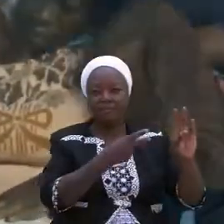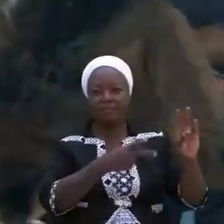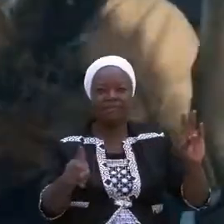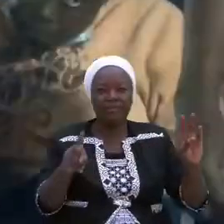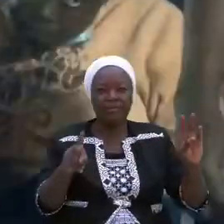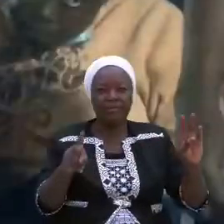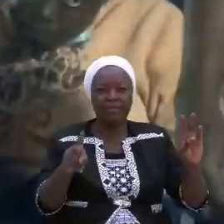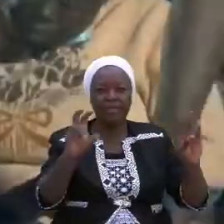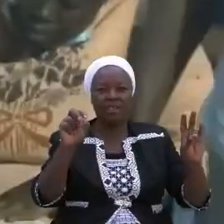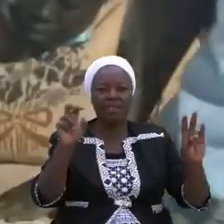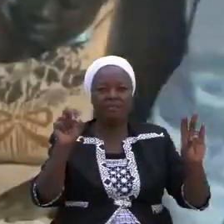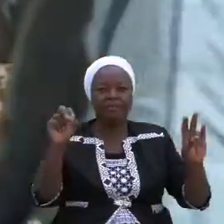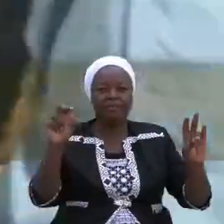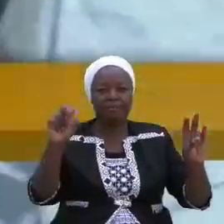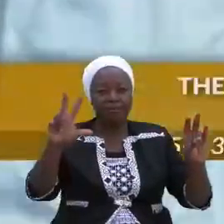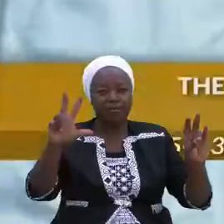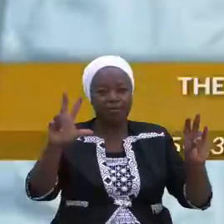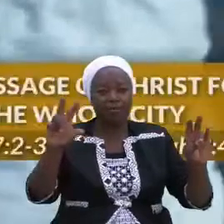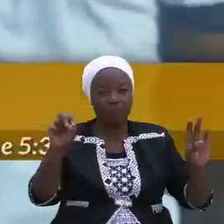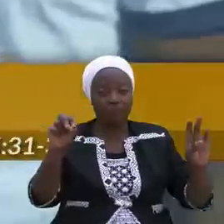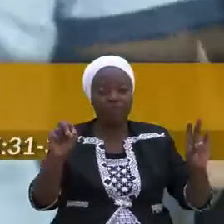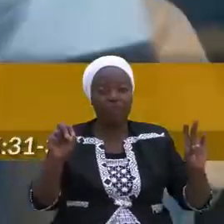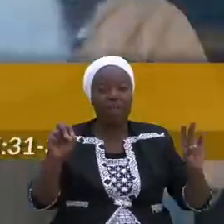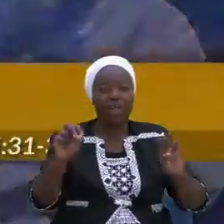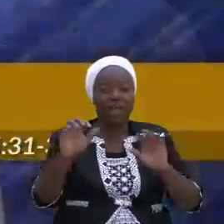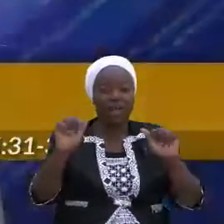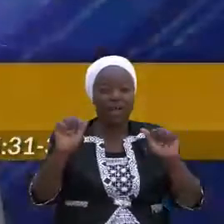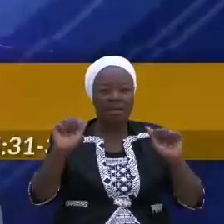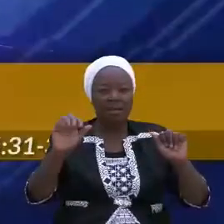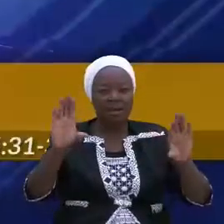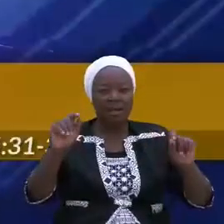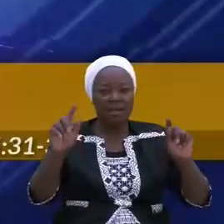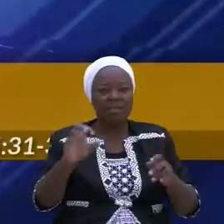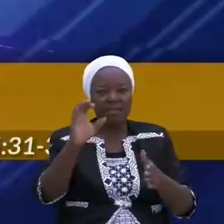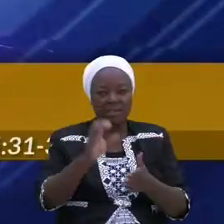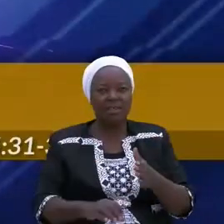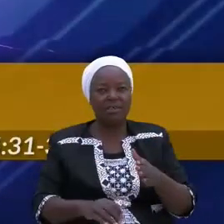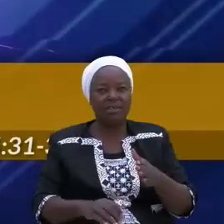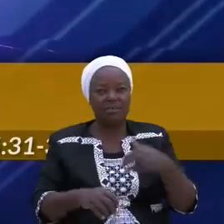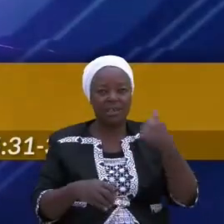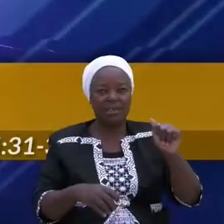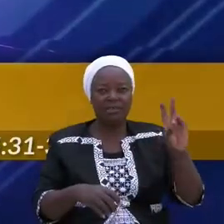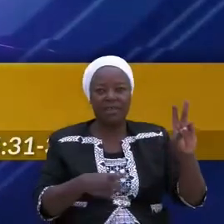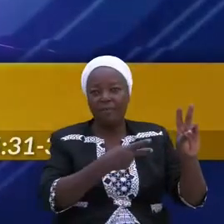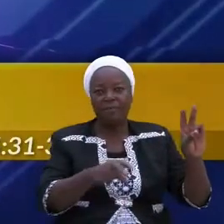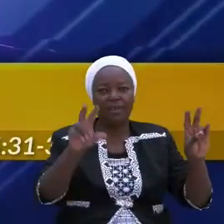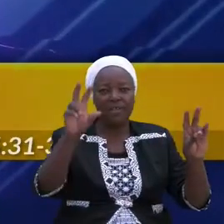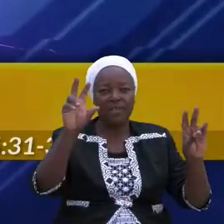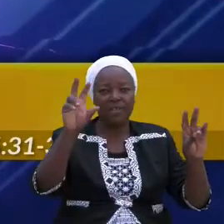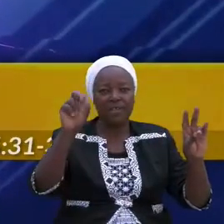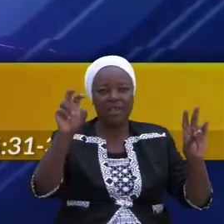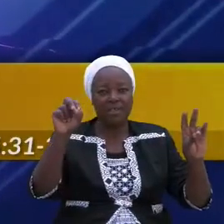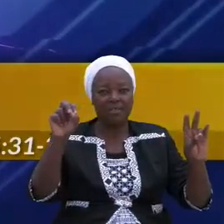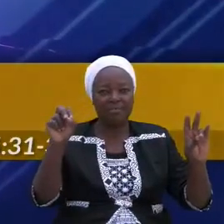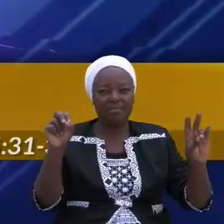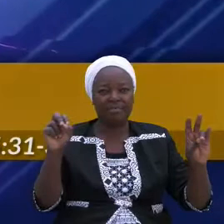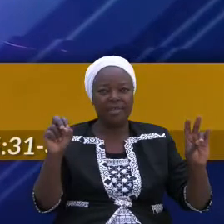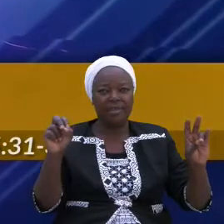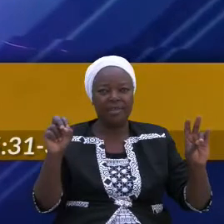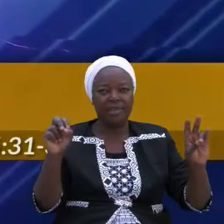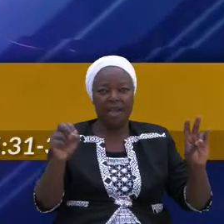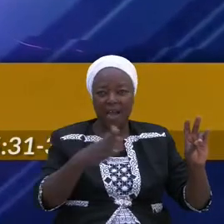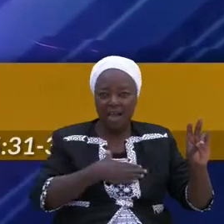verstappen acts chapter 17 reading from verstappen and the